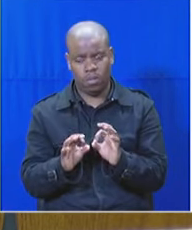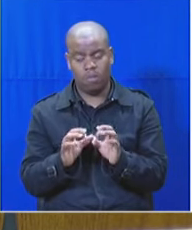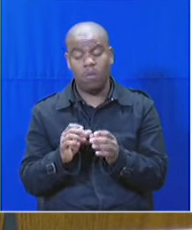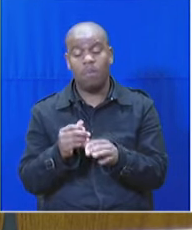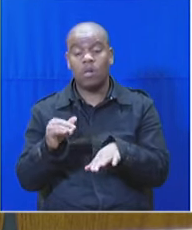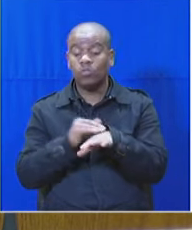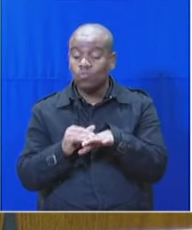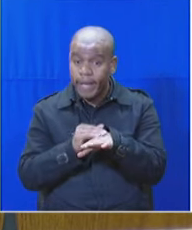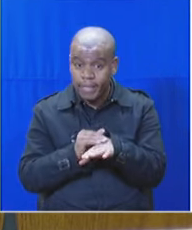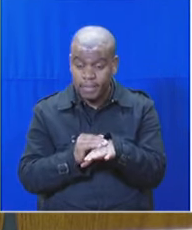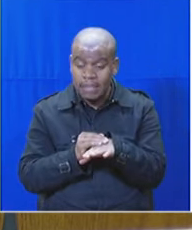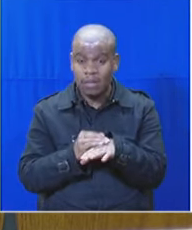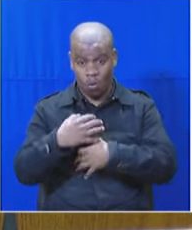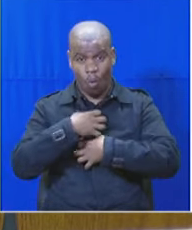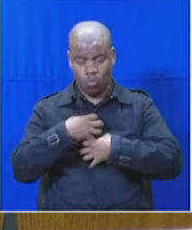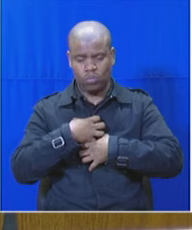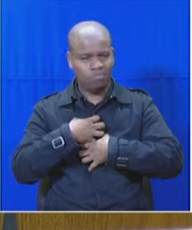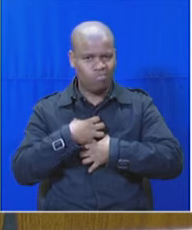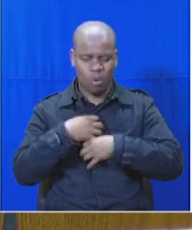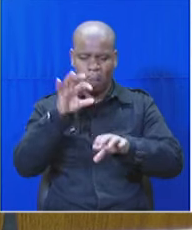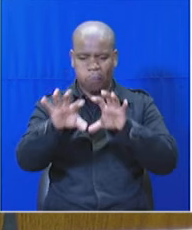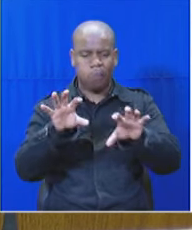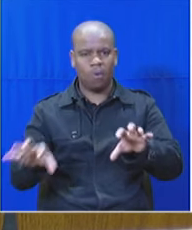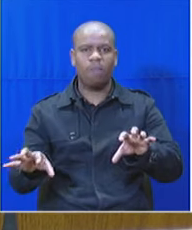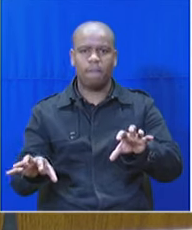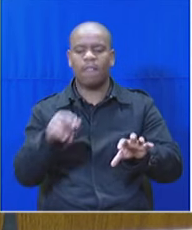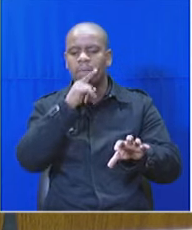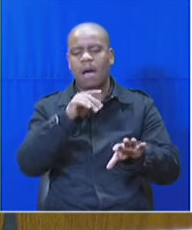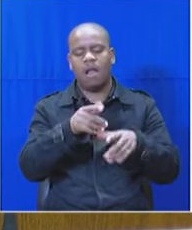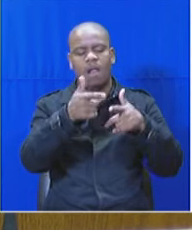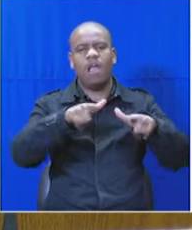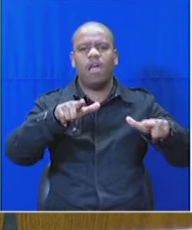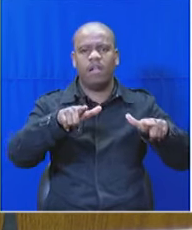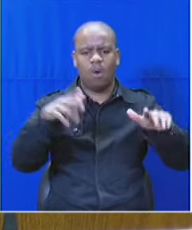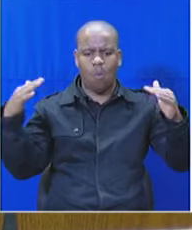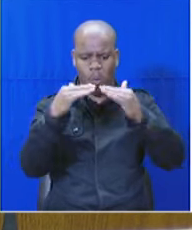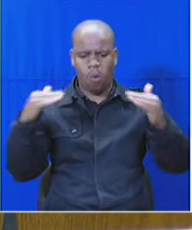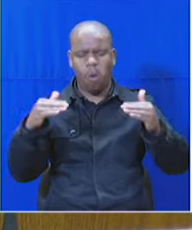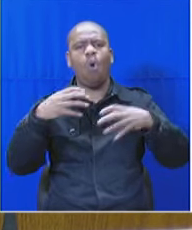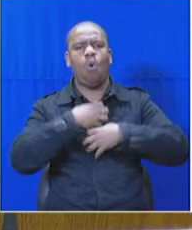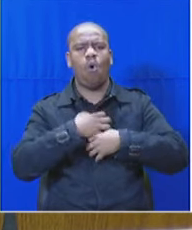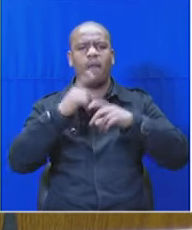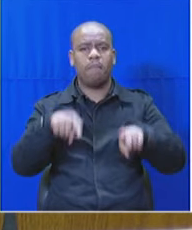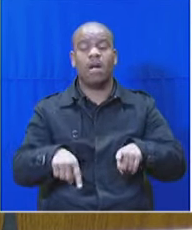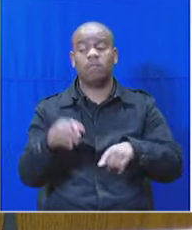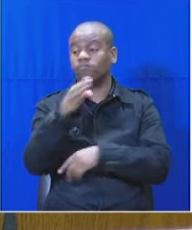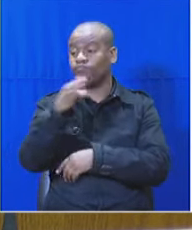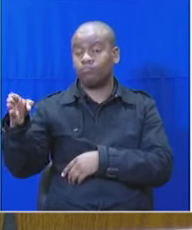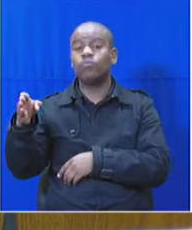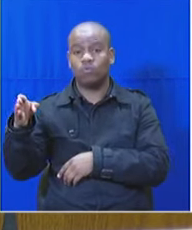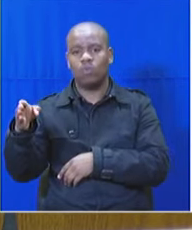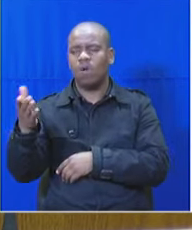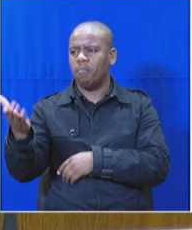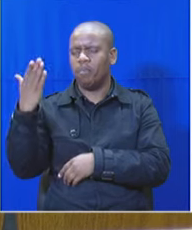deracialize ownership, we have to align land relations in communal areas controlled by